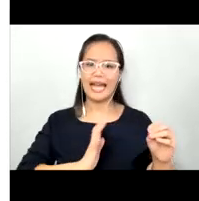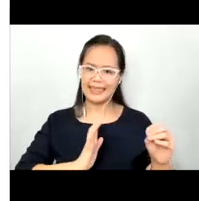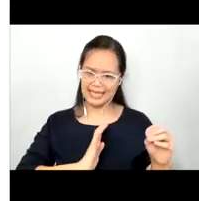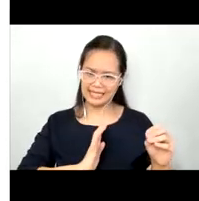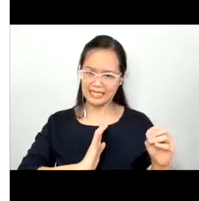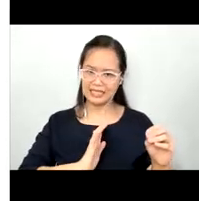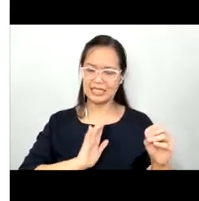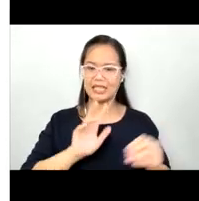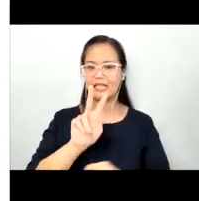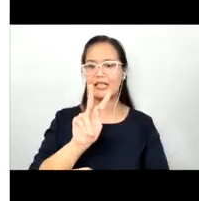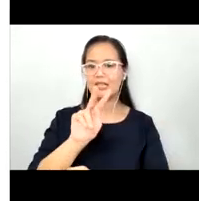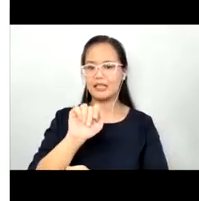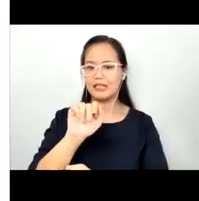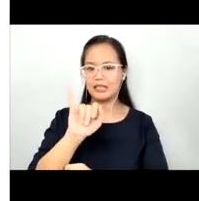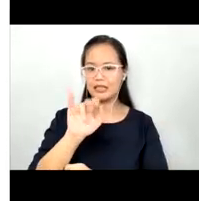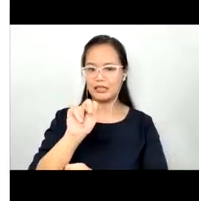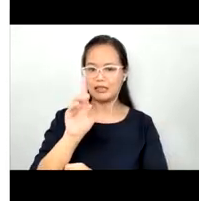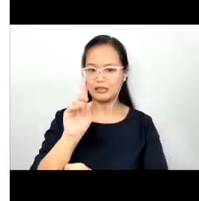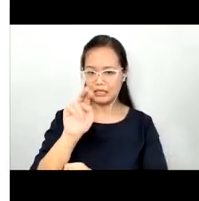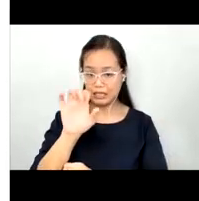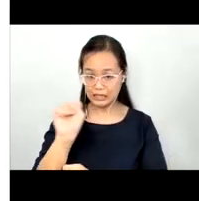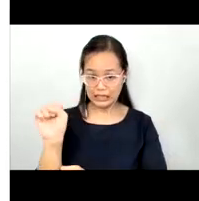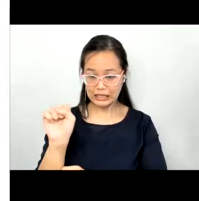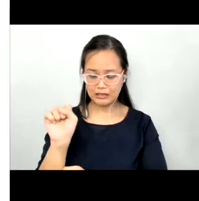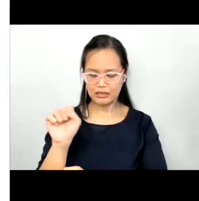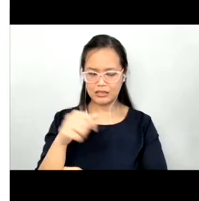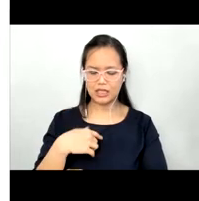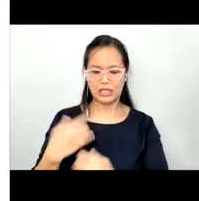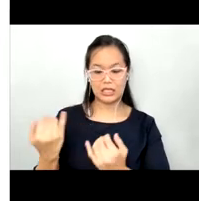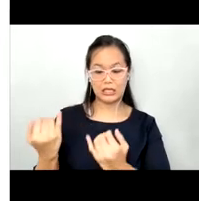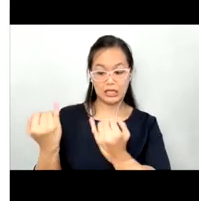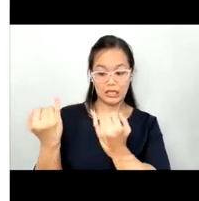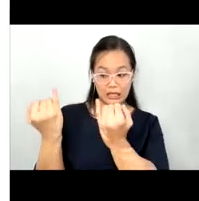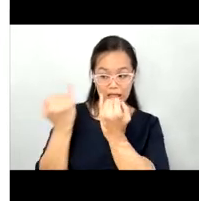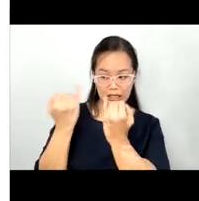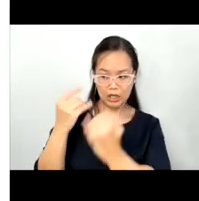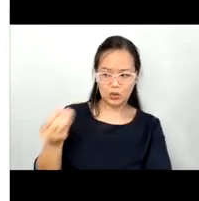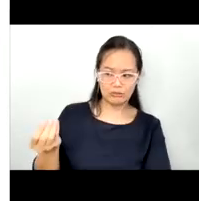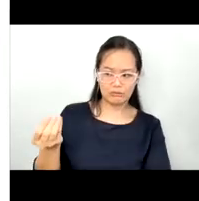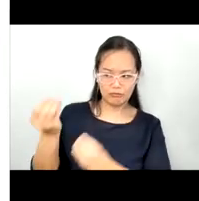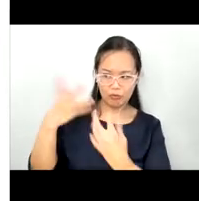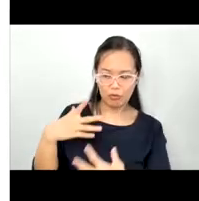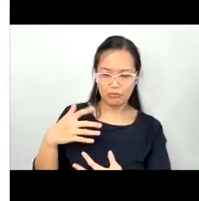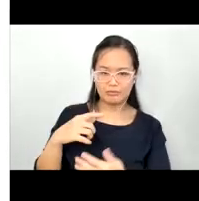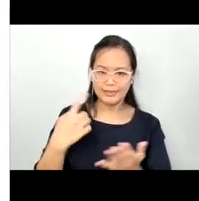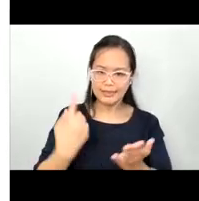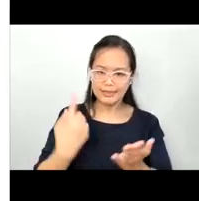kindness. And the instruction given was, to talk about